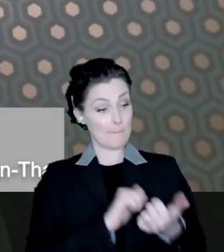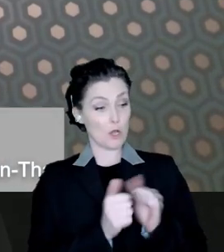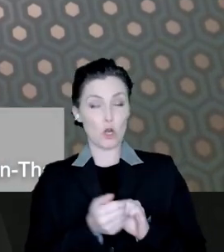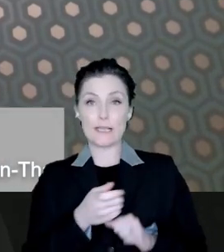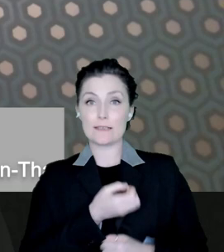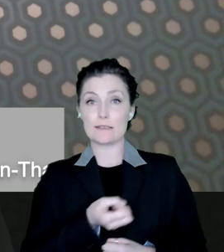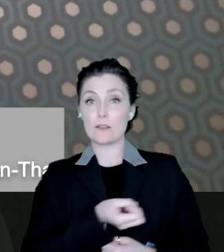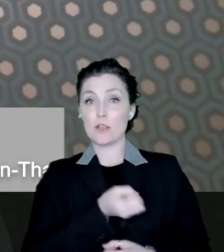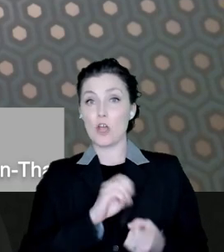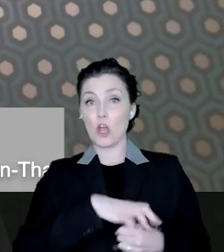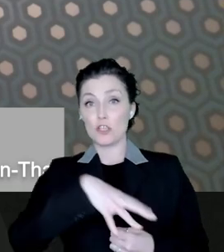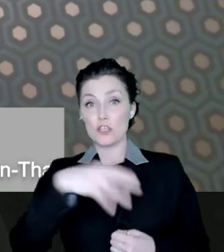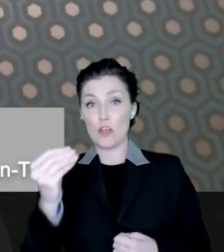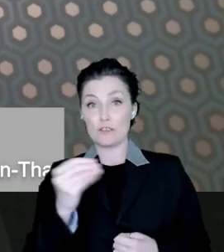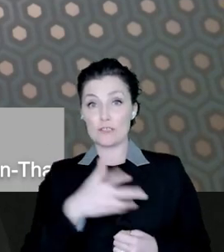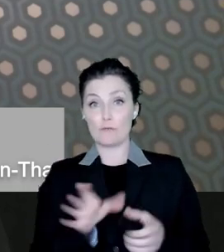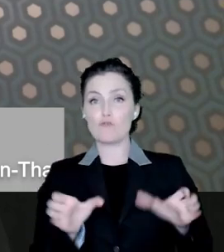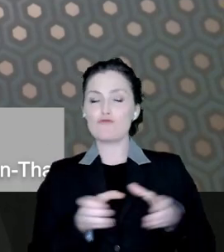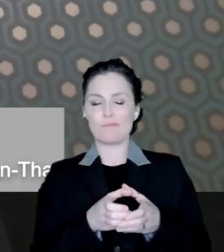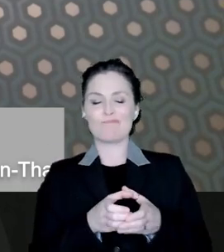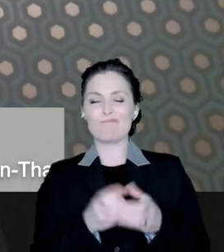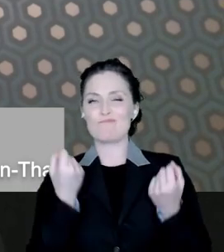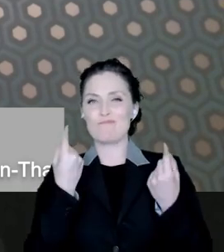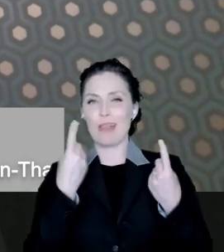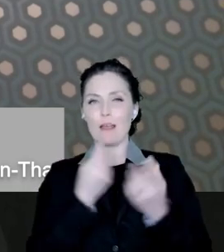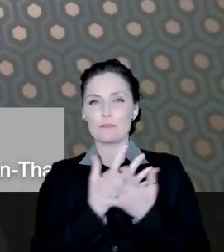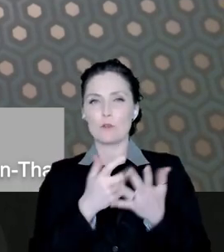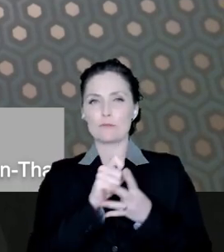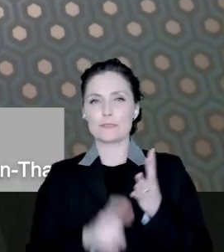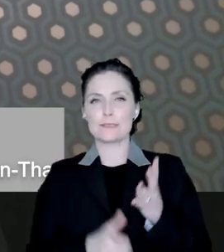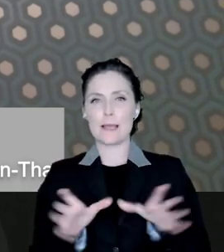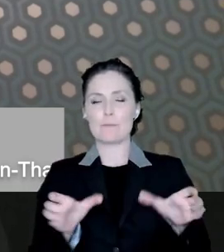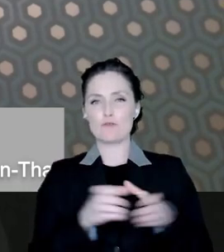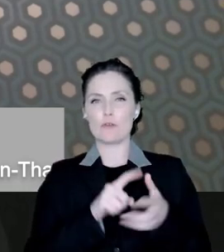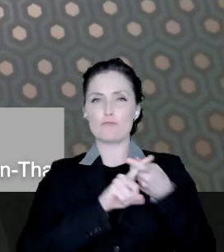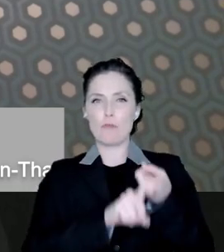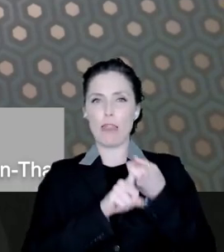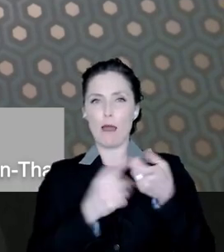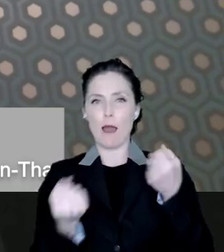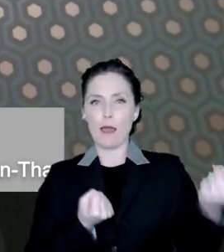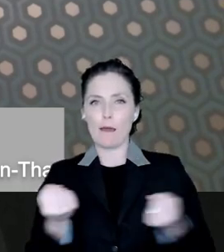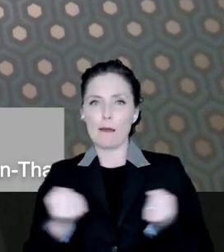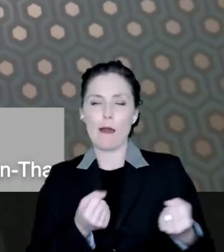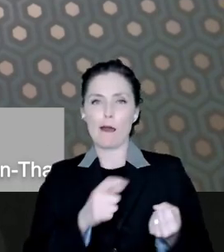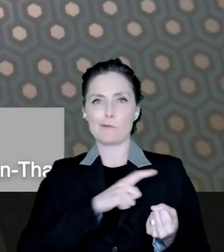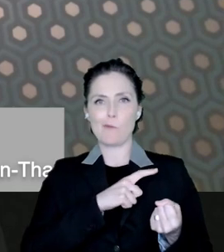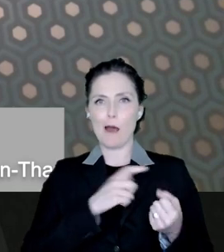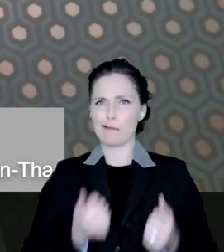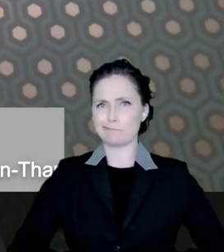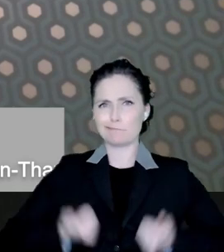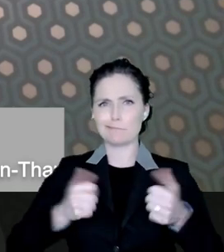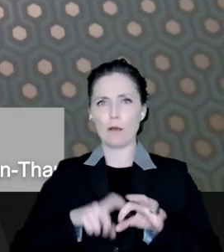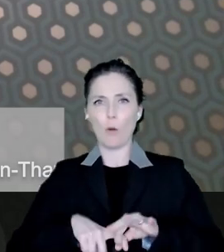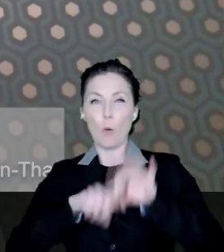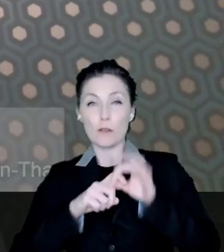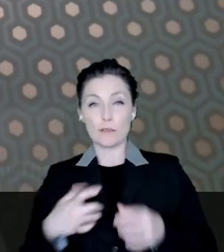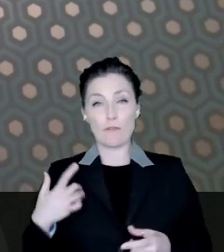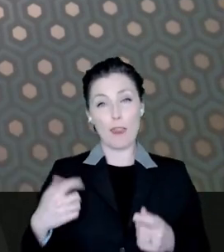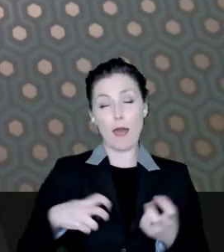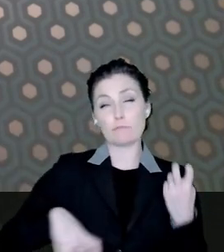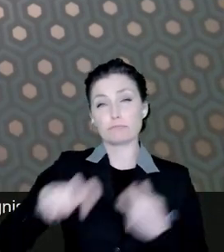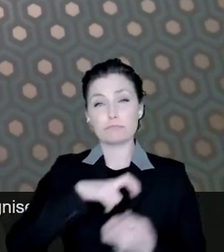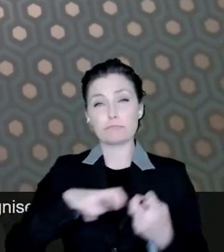we've recognised that a lot of disabled people are reliant on cars to have a decent quality of life and to move around the city.